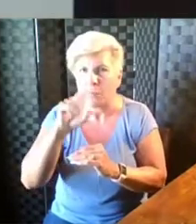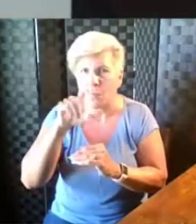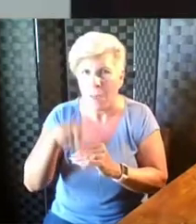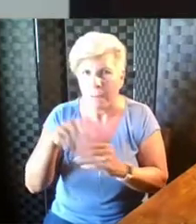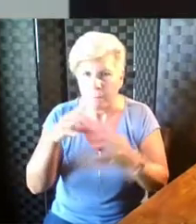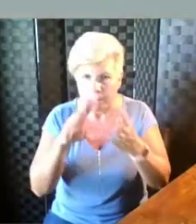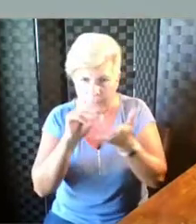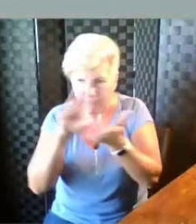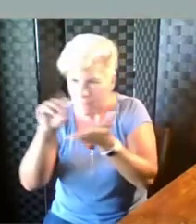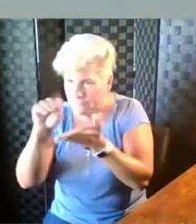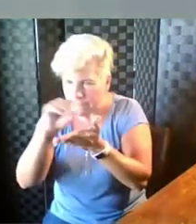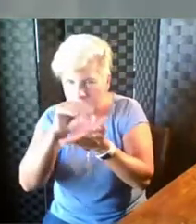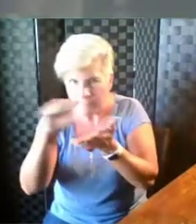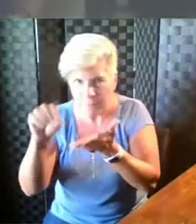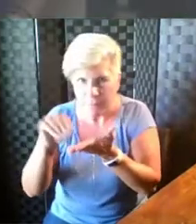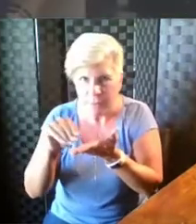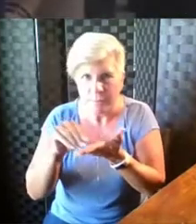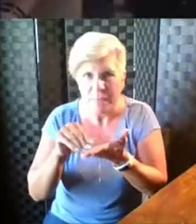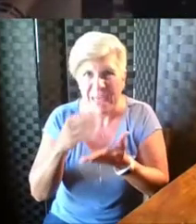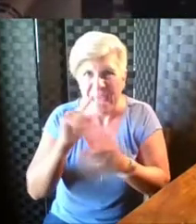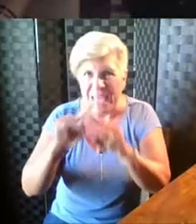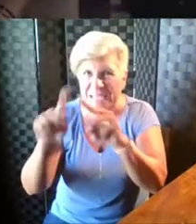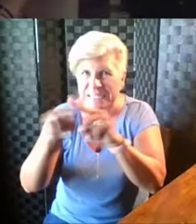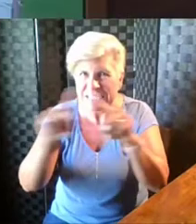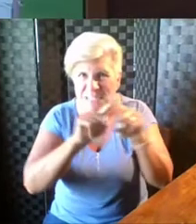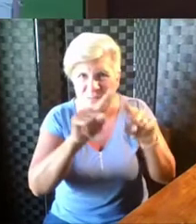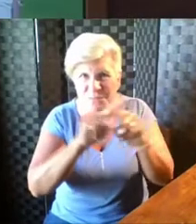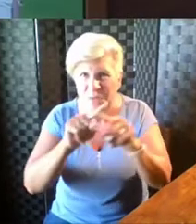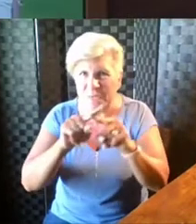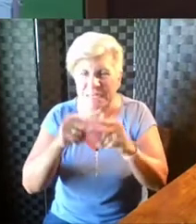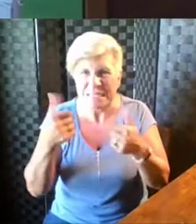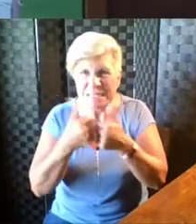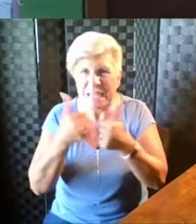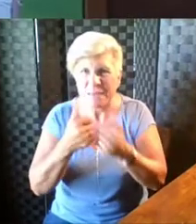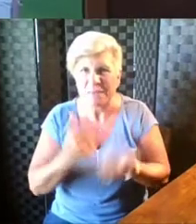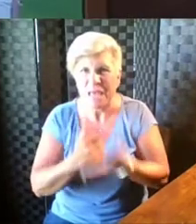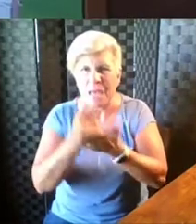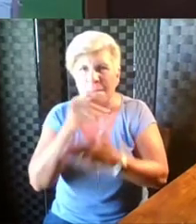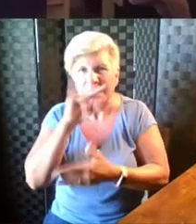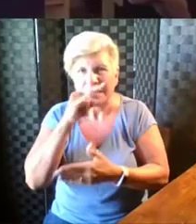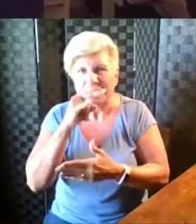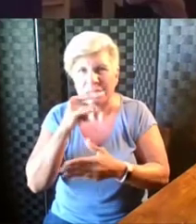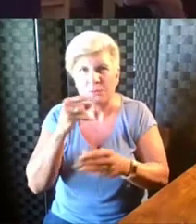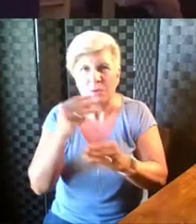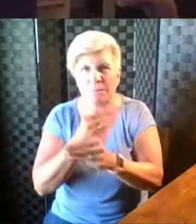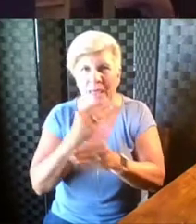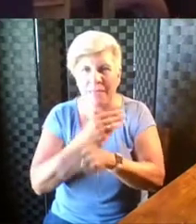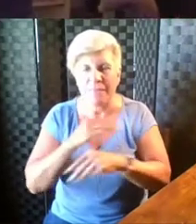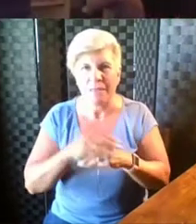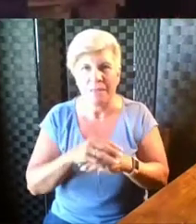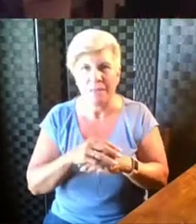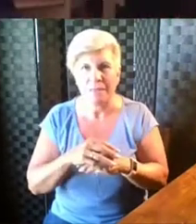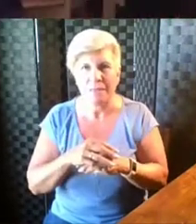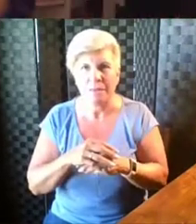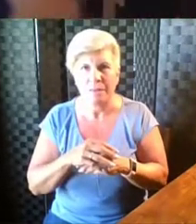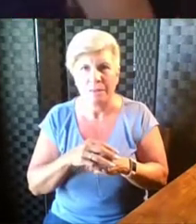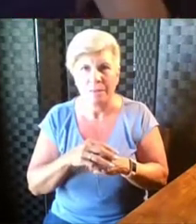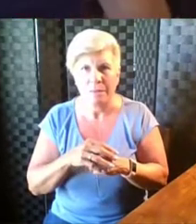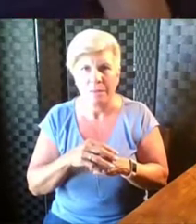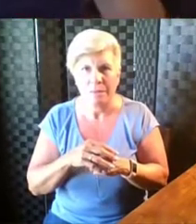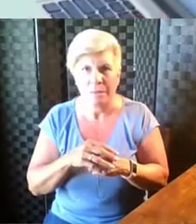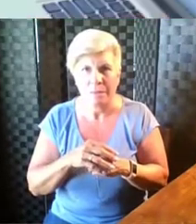digital animation tools, and motion detecting games that are meant to help kids with math. Well, we basically